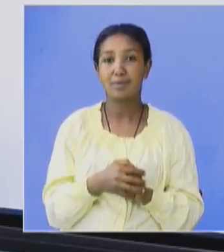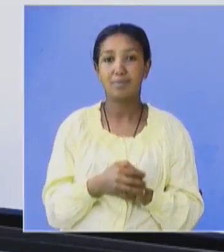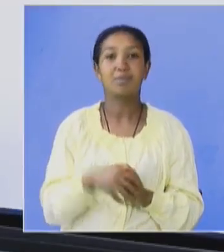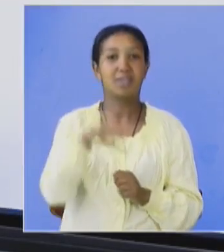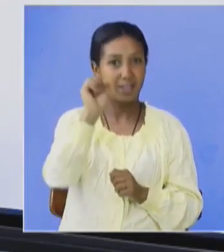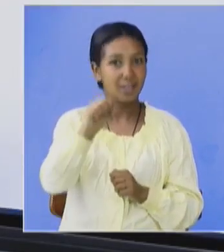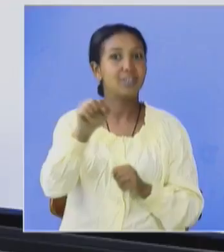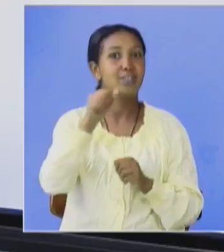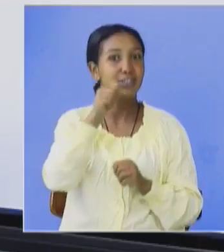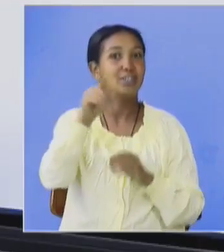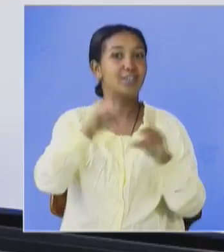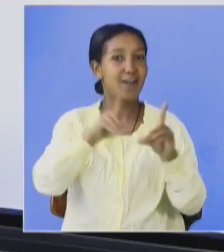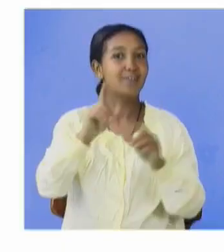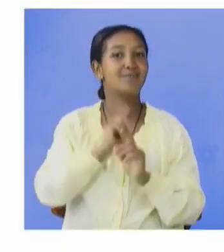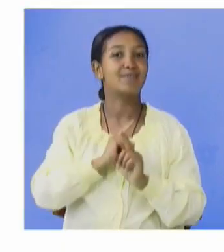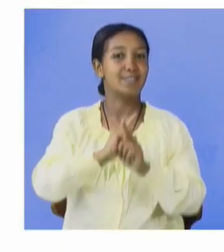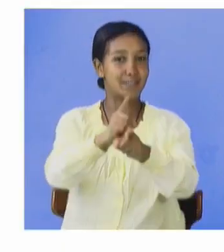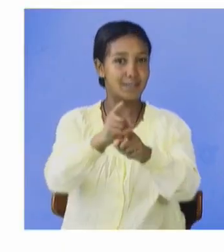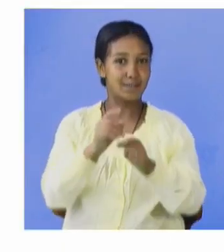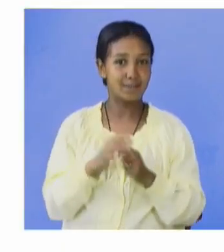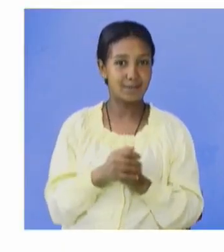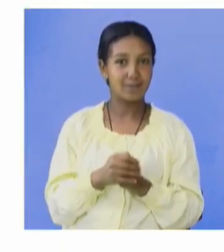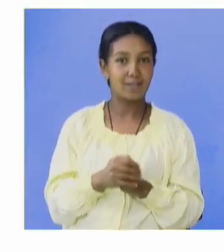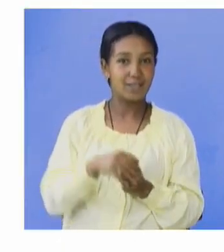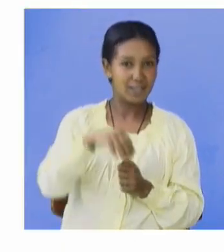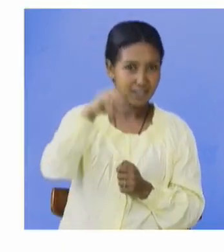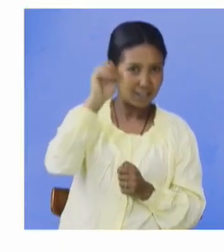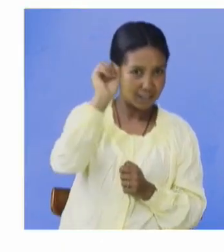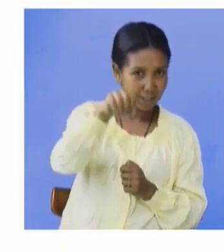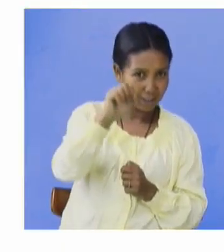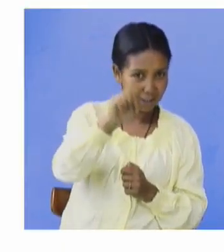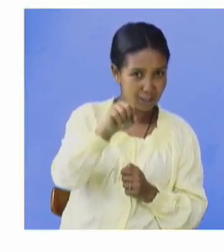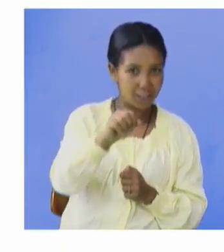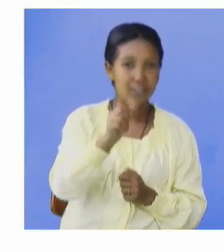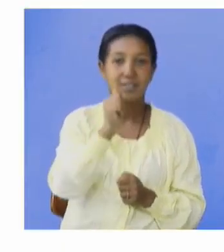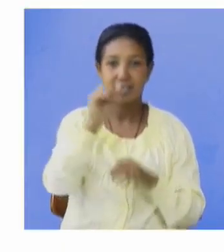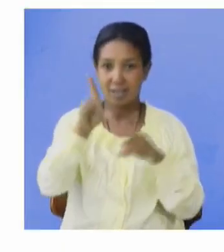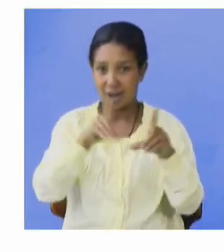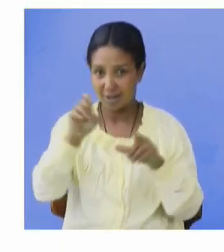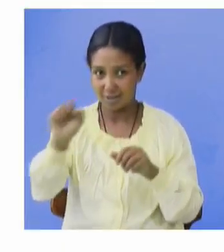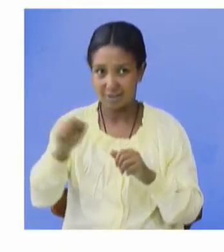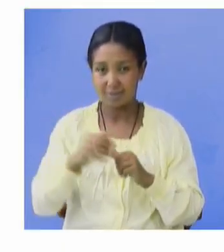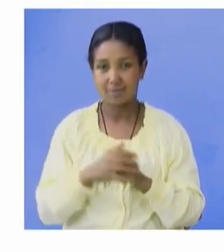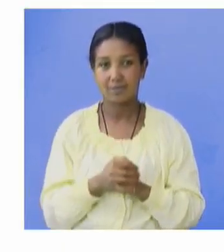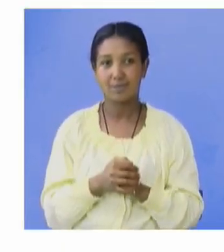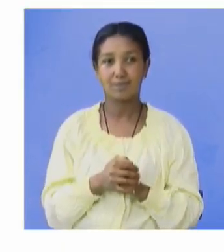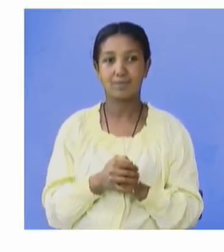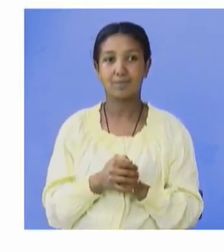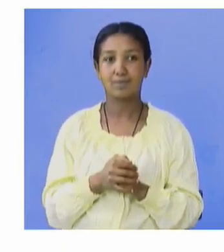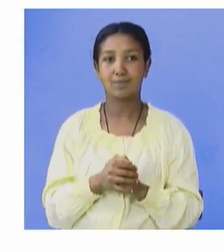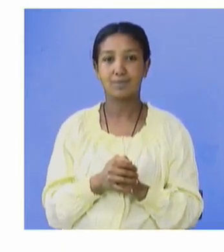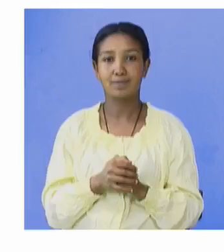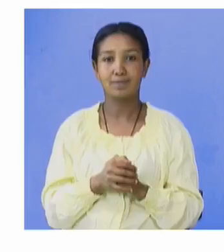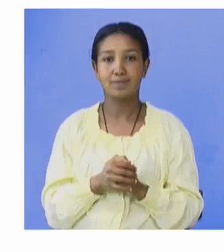Yes, she does, if it is the positive. Yes, she does.